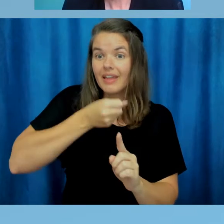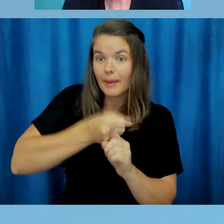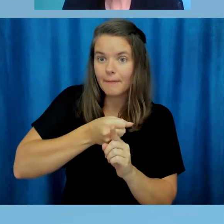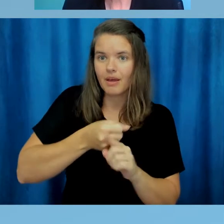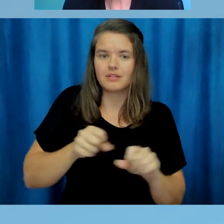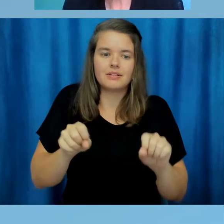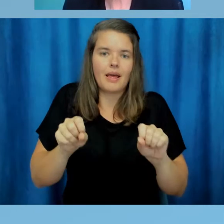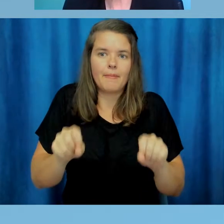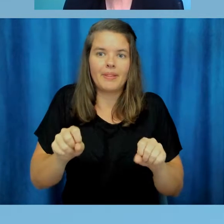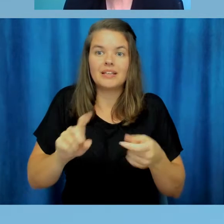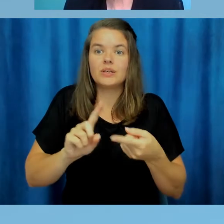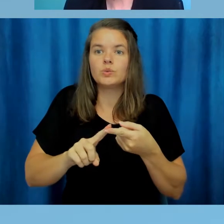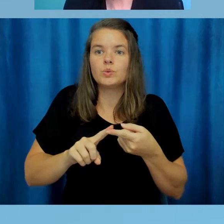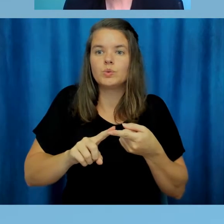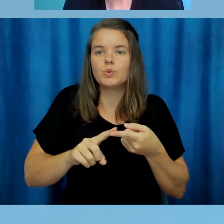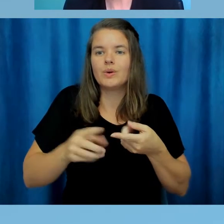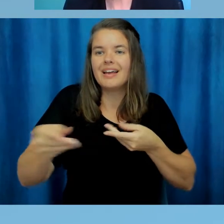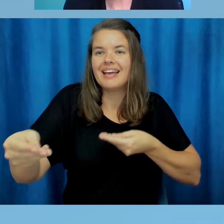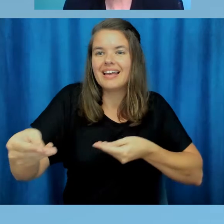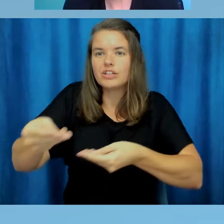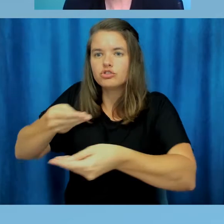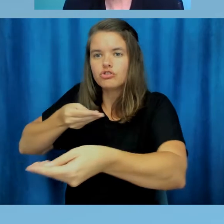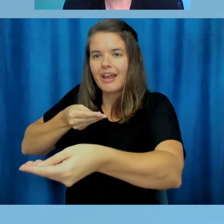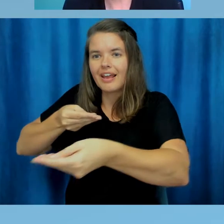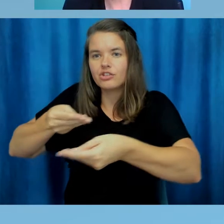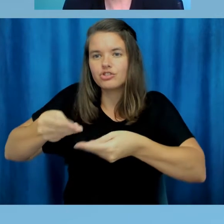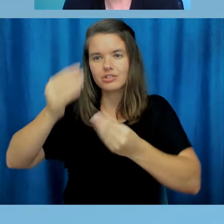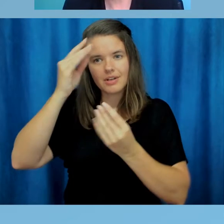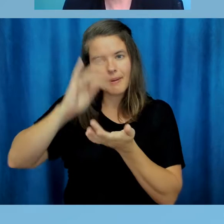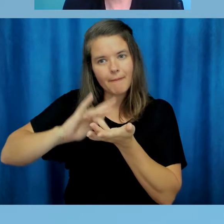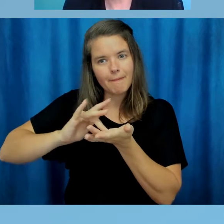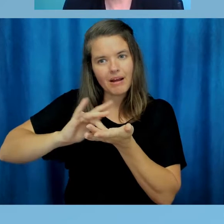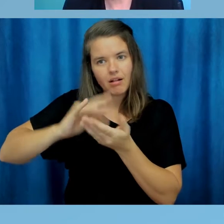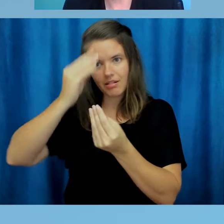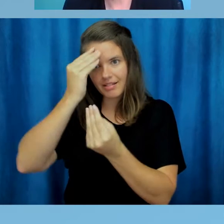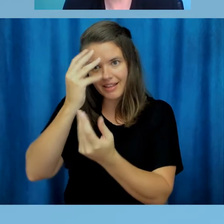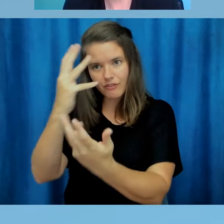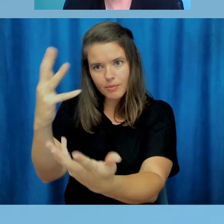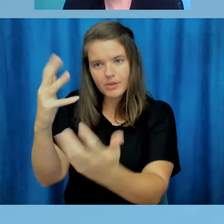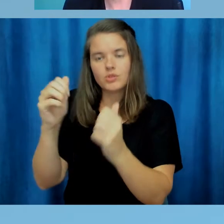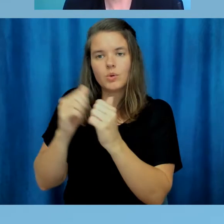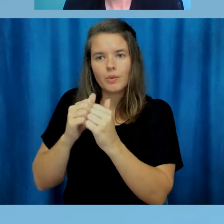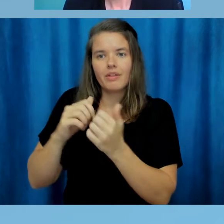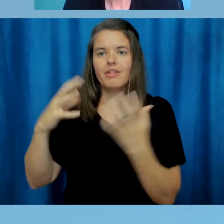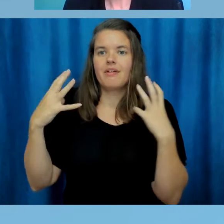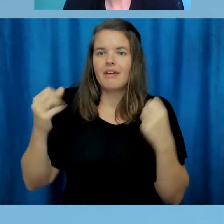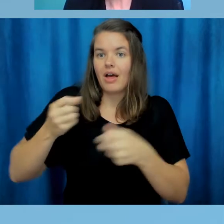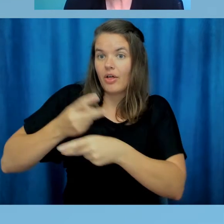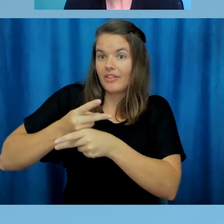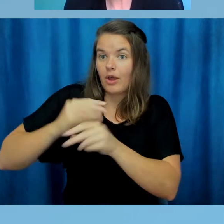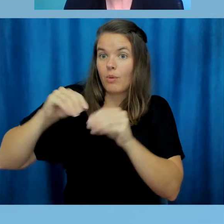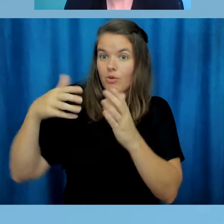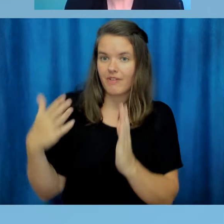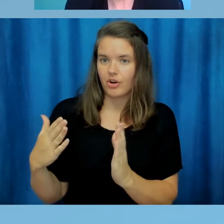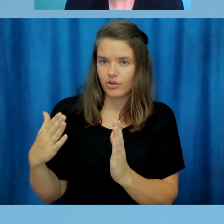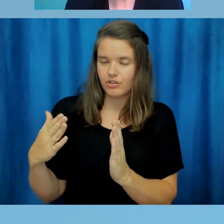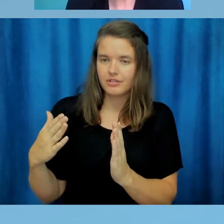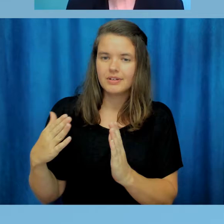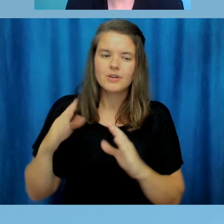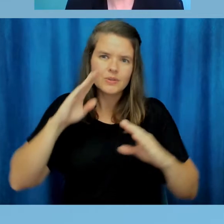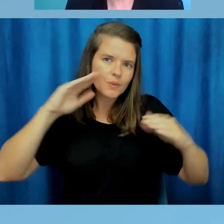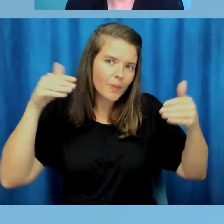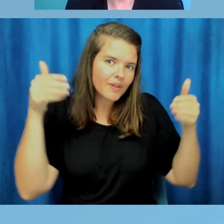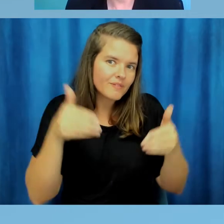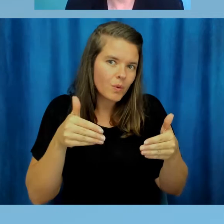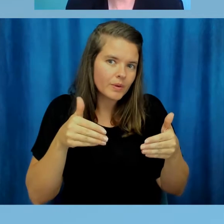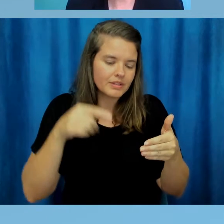affects the ability to exchange material medical information with the healthcare provider. So the focus is on, was